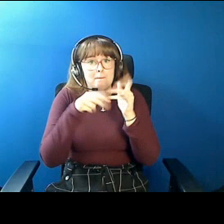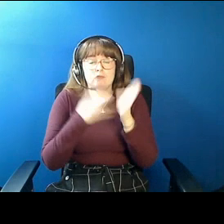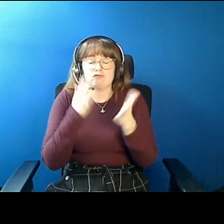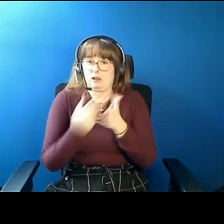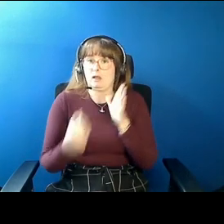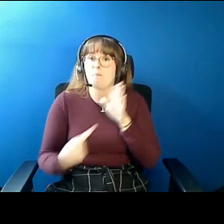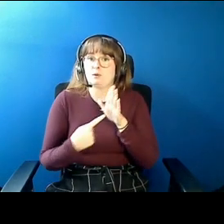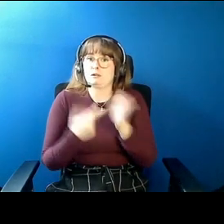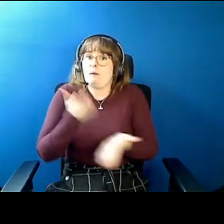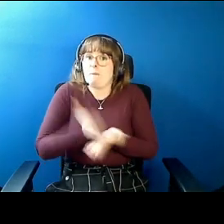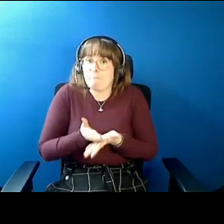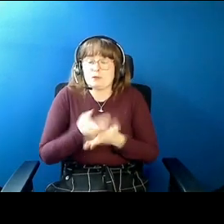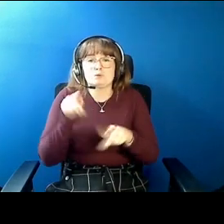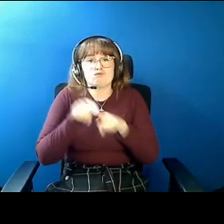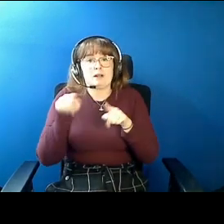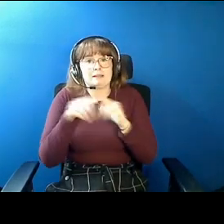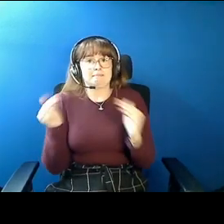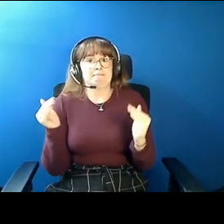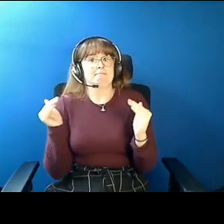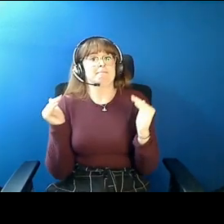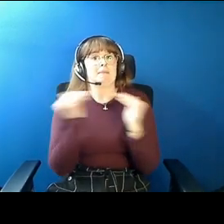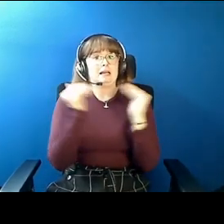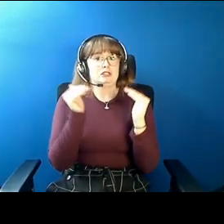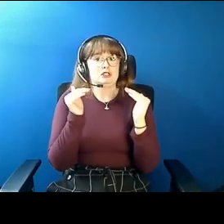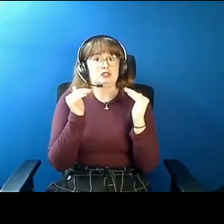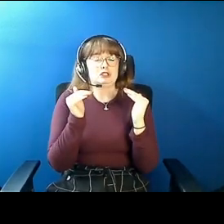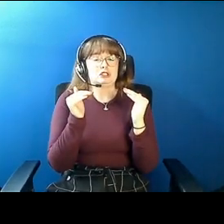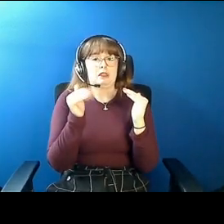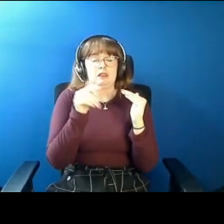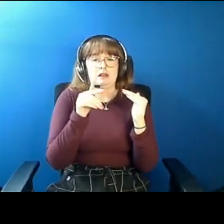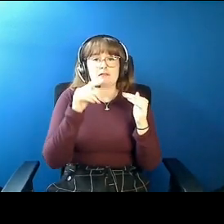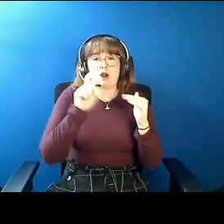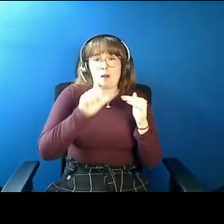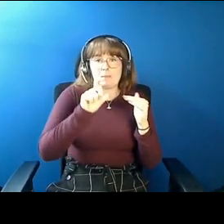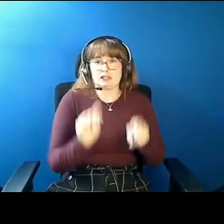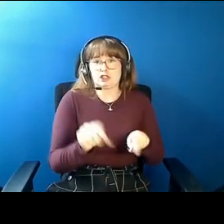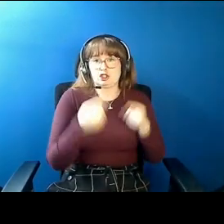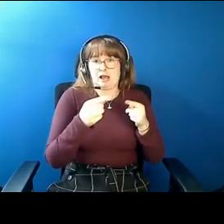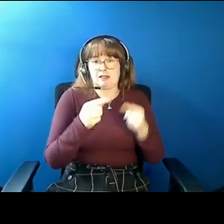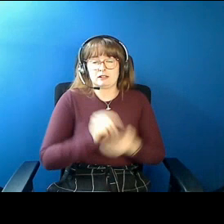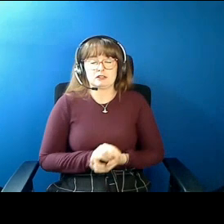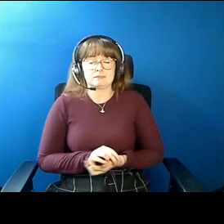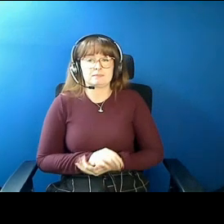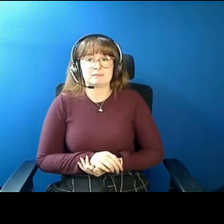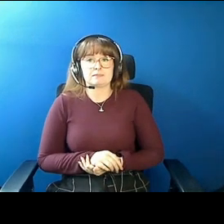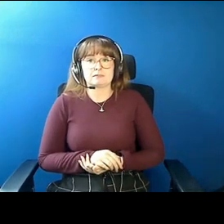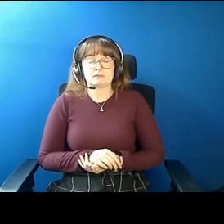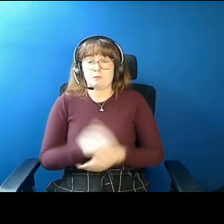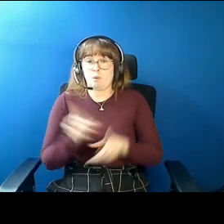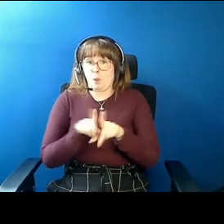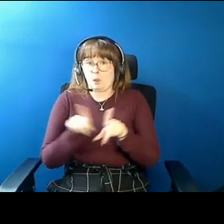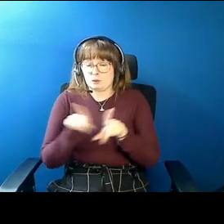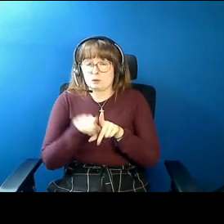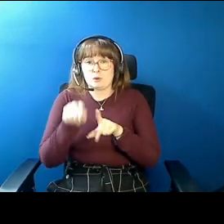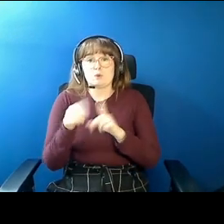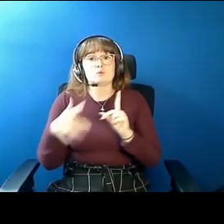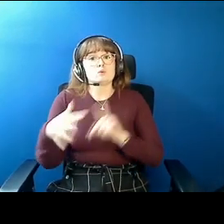important in meeting the decarbonisation challenge. Bring it close to home still, social